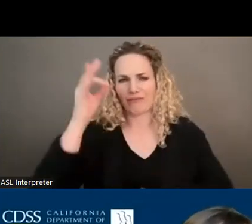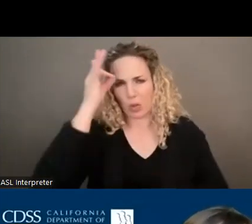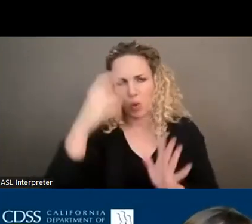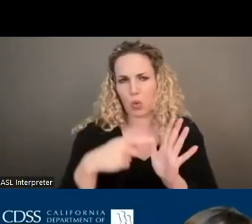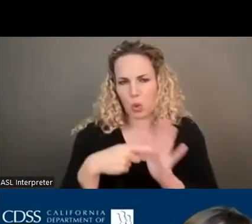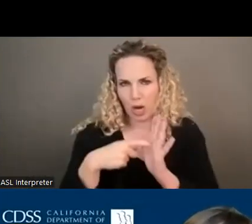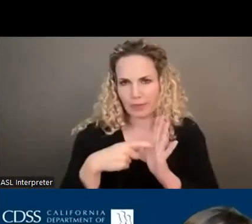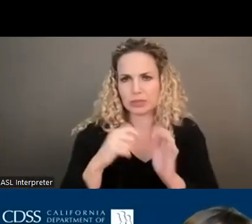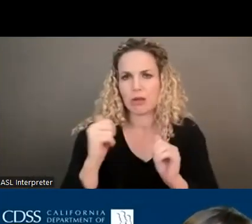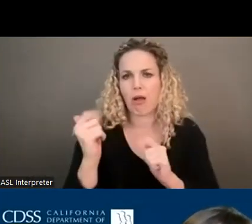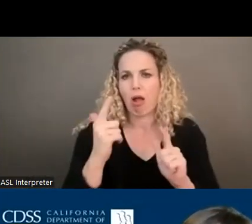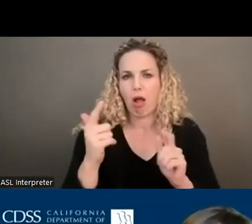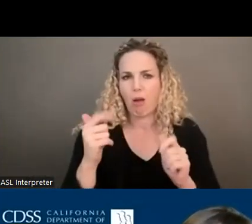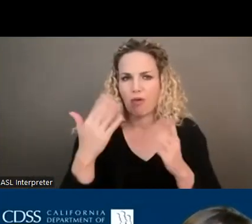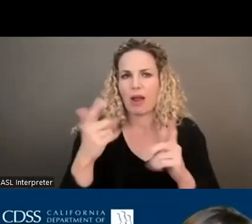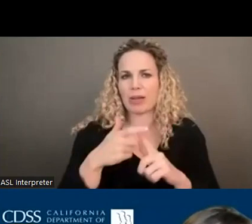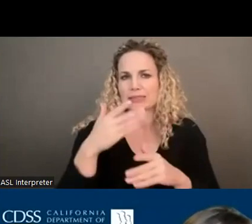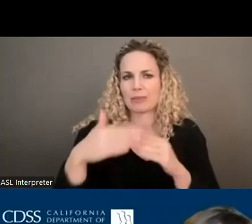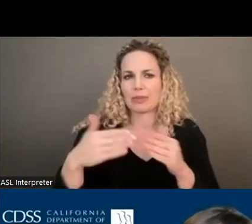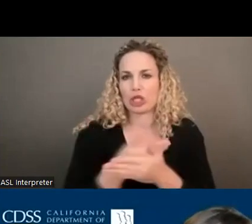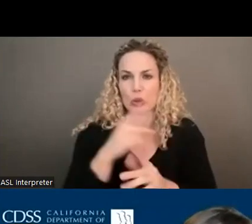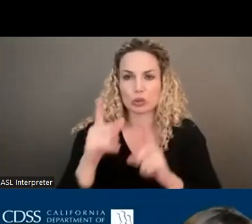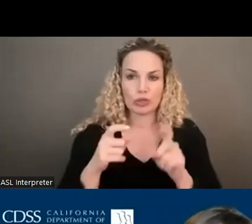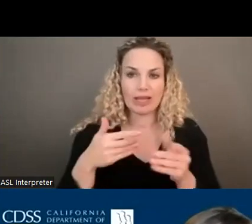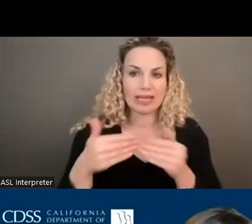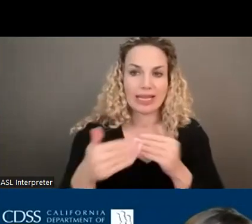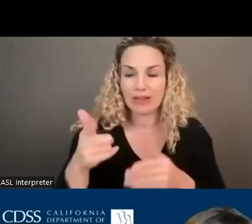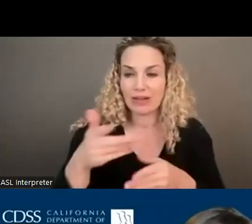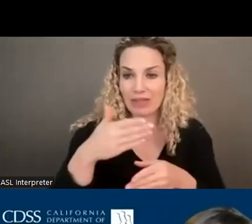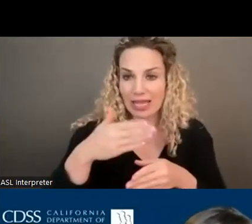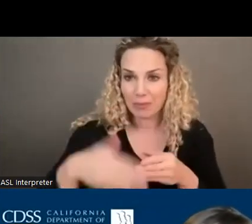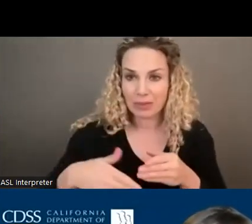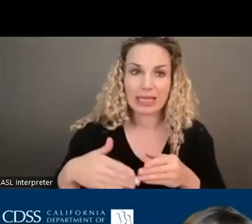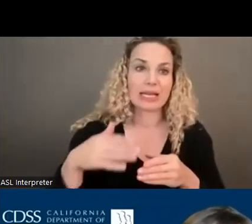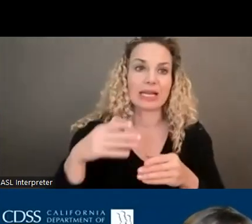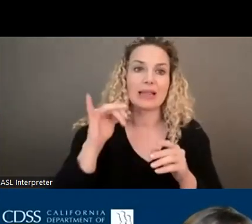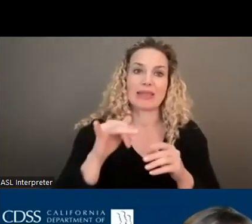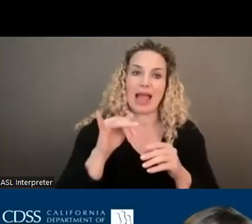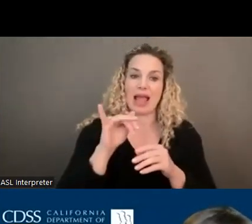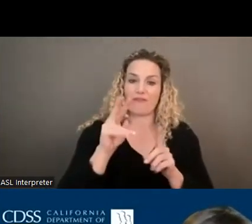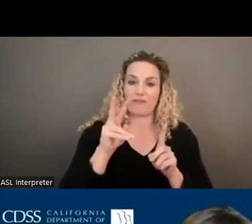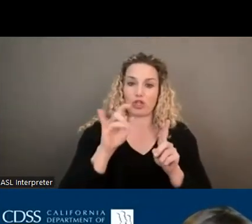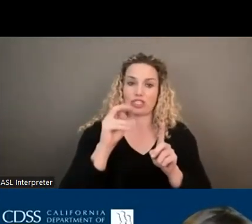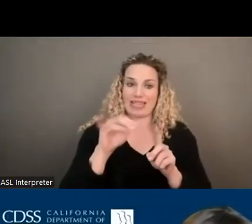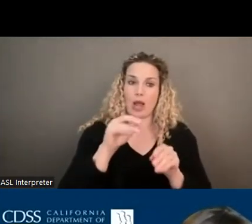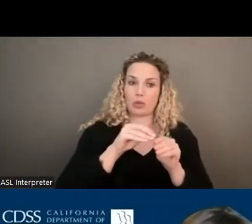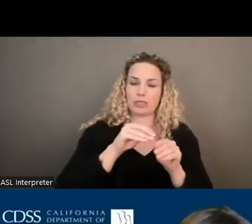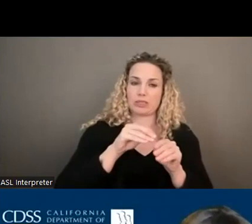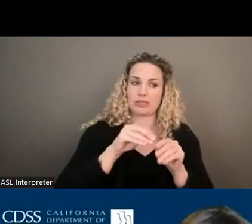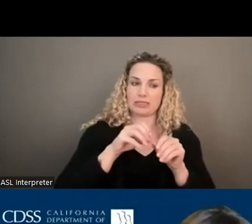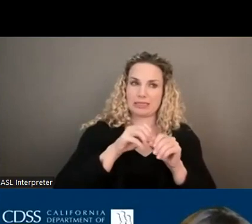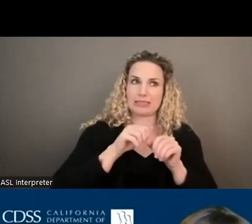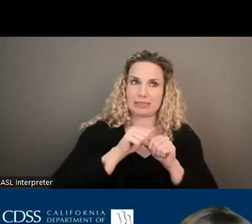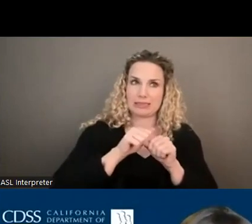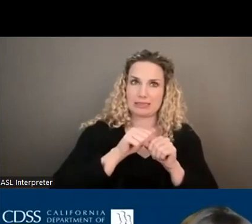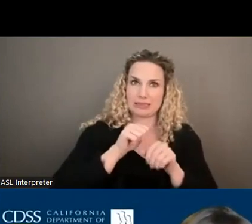All providers must complete the new survey, even if they completed the version that was released prior to July